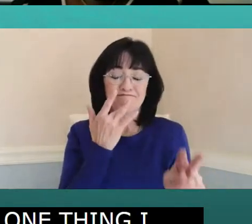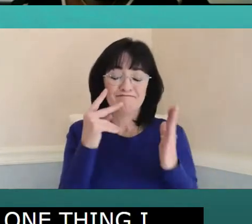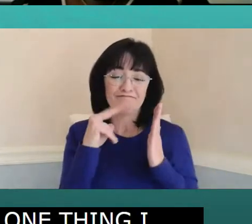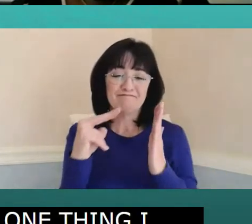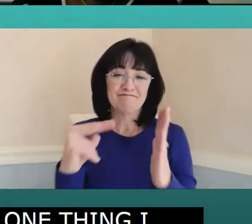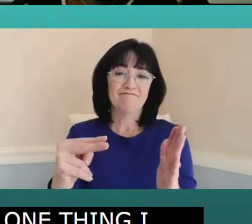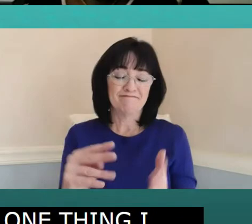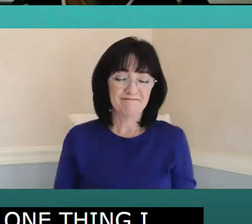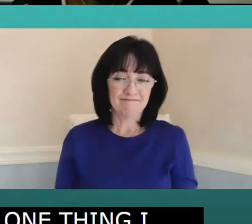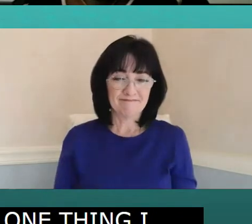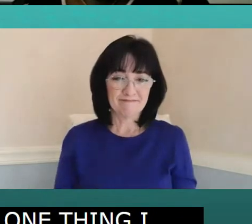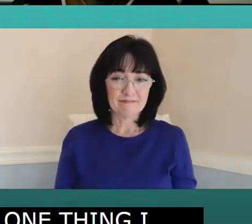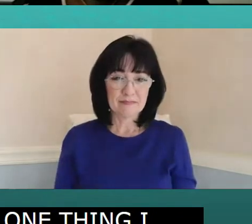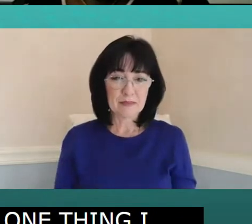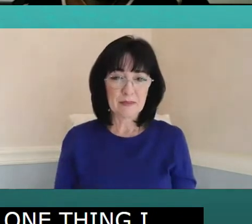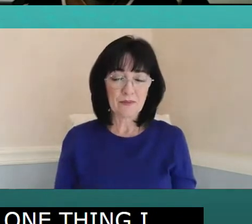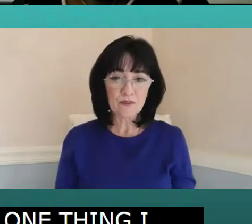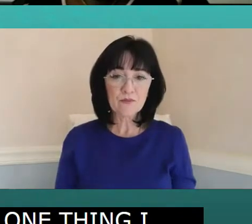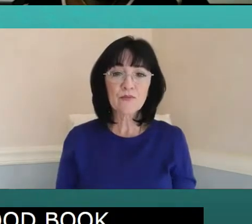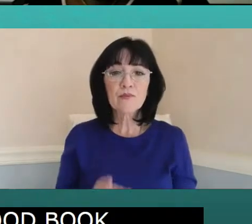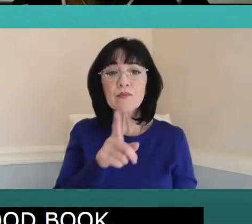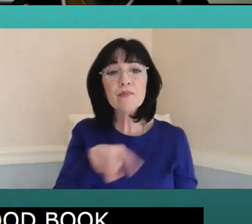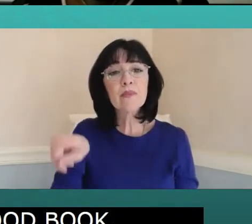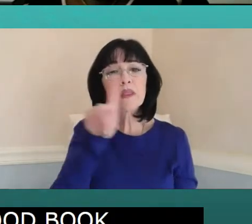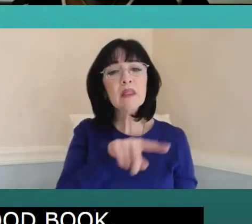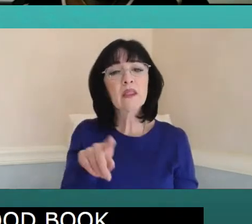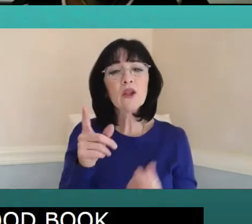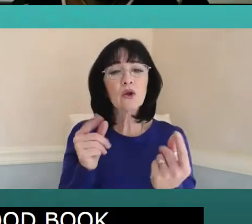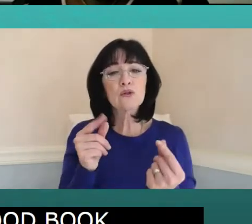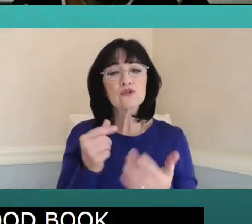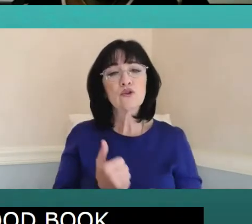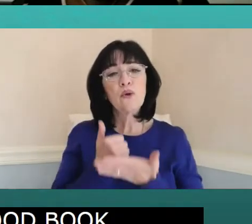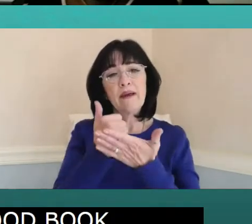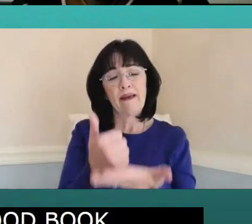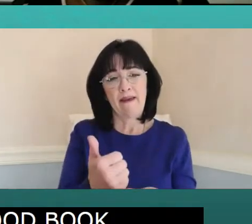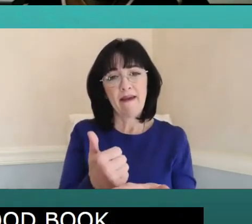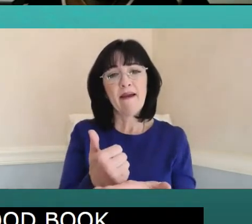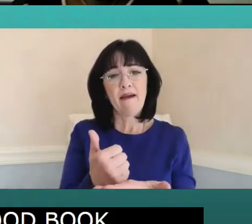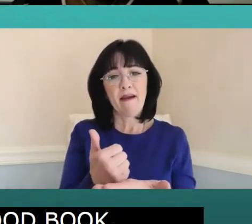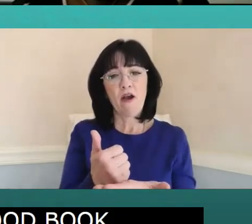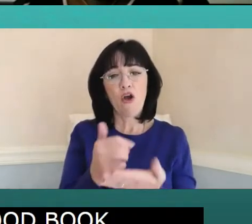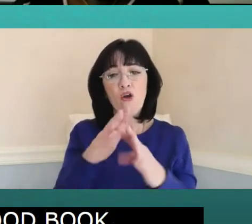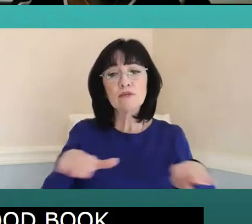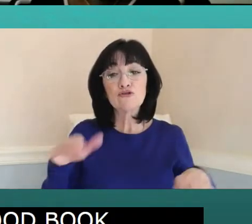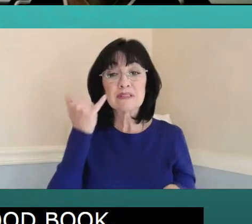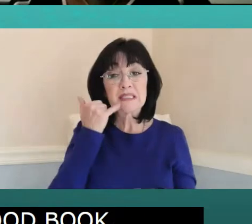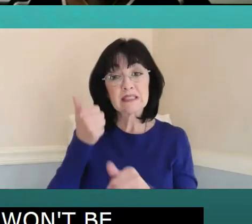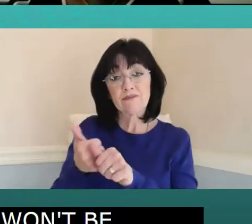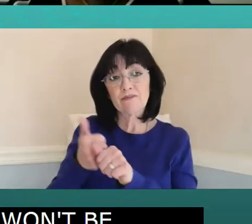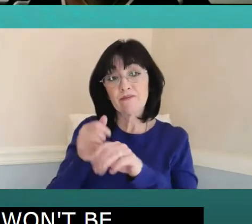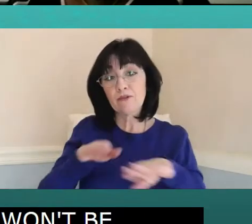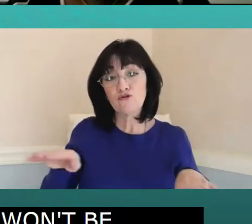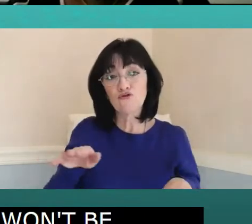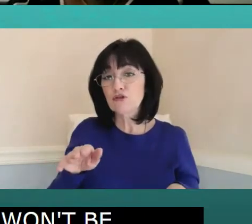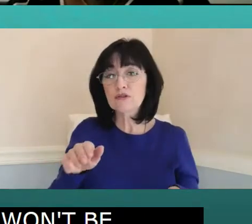What are you all doing to help children who won't be attending summer school?